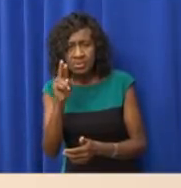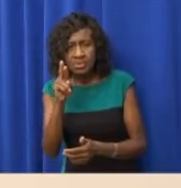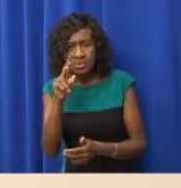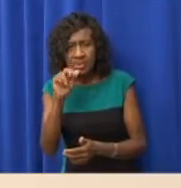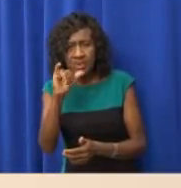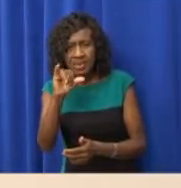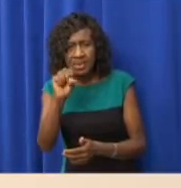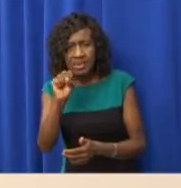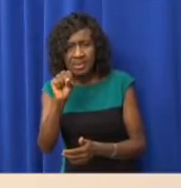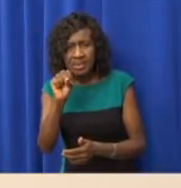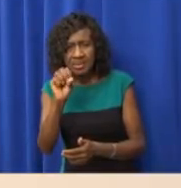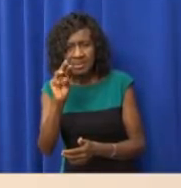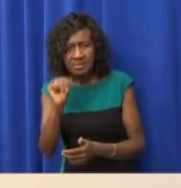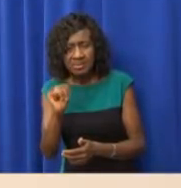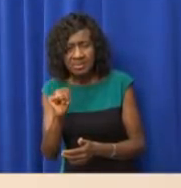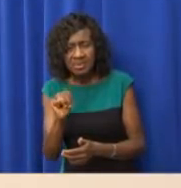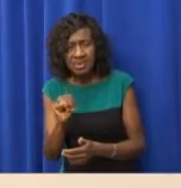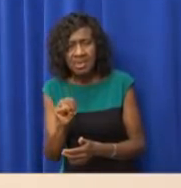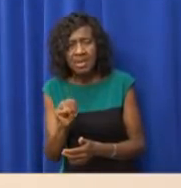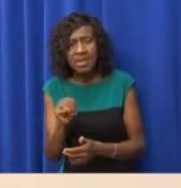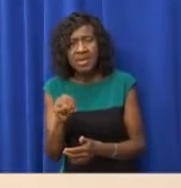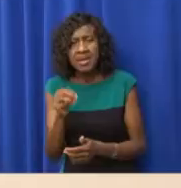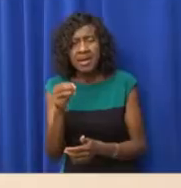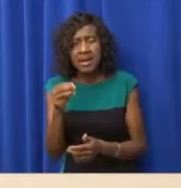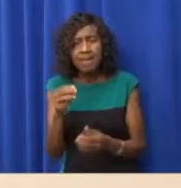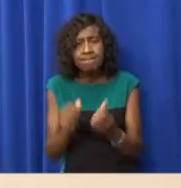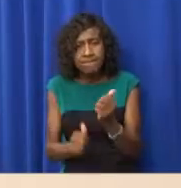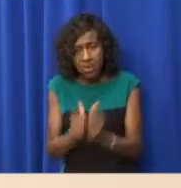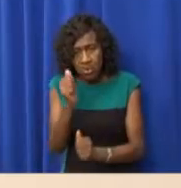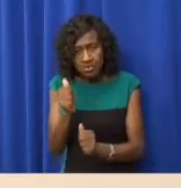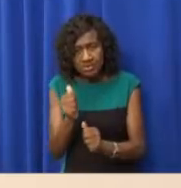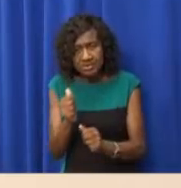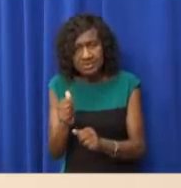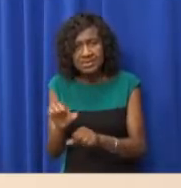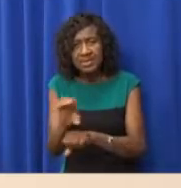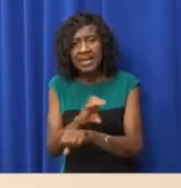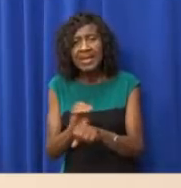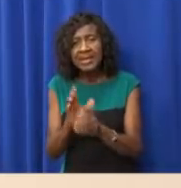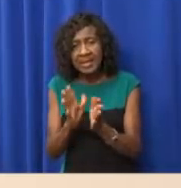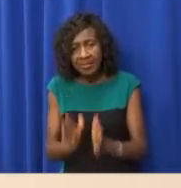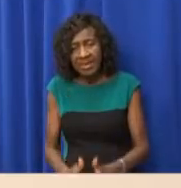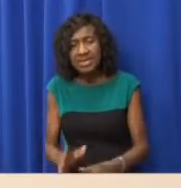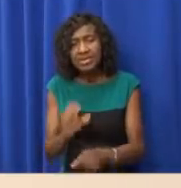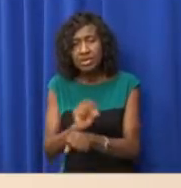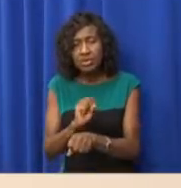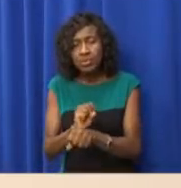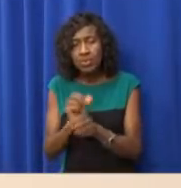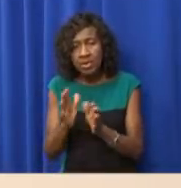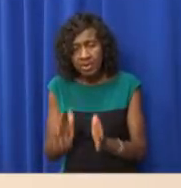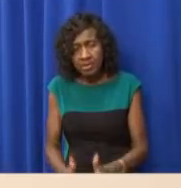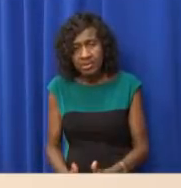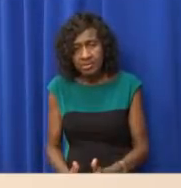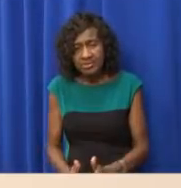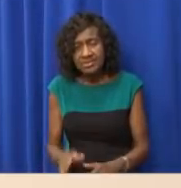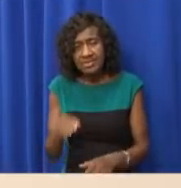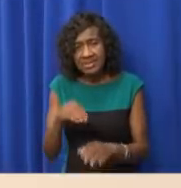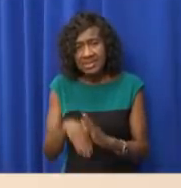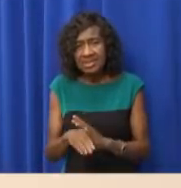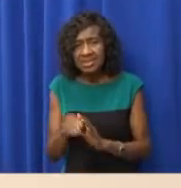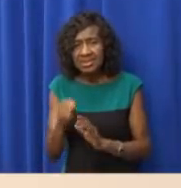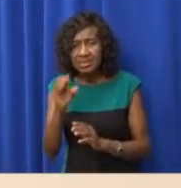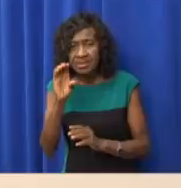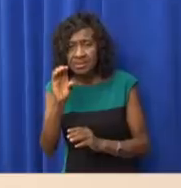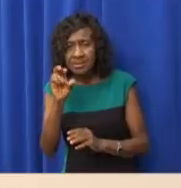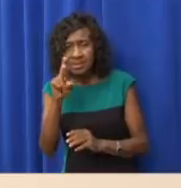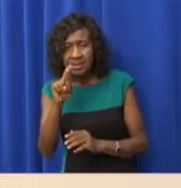Caymanians, which is a smaller percentage overall of the overall tourism sector